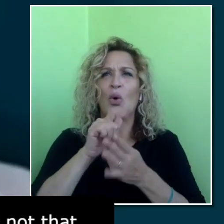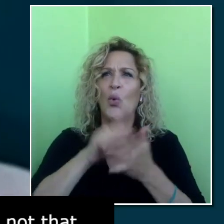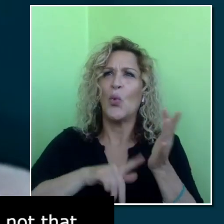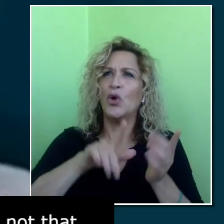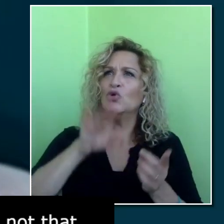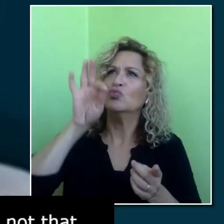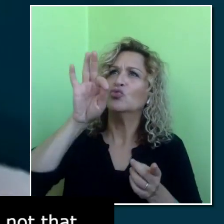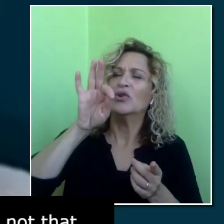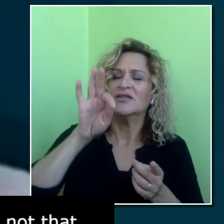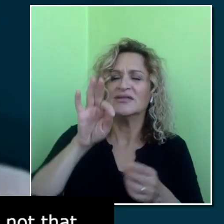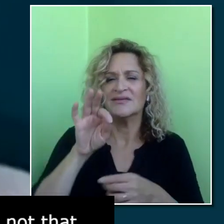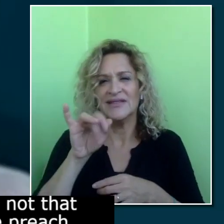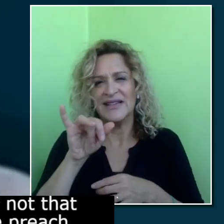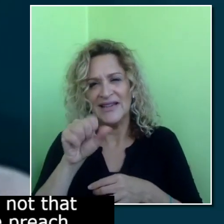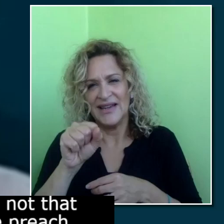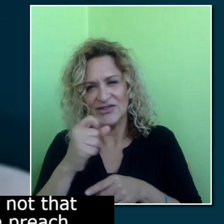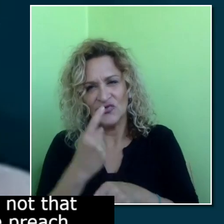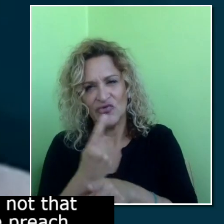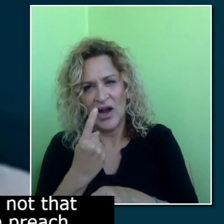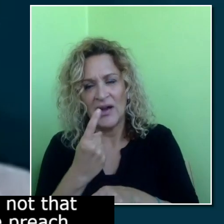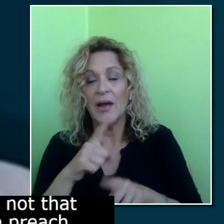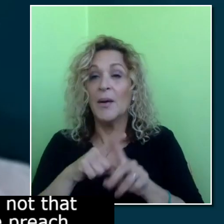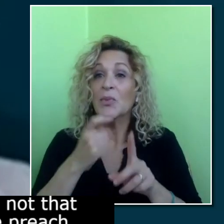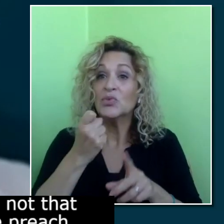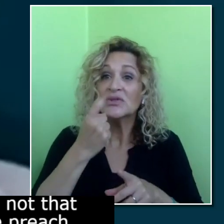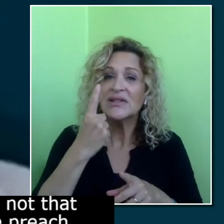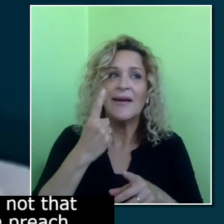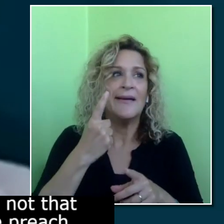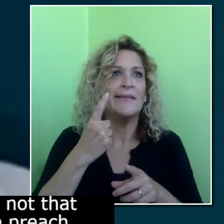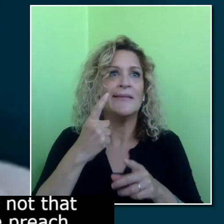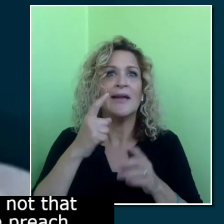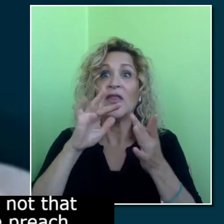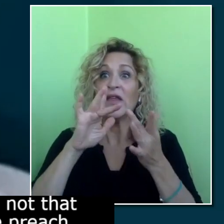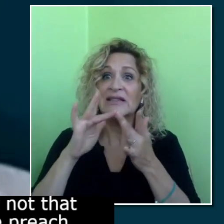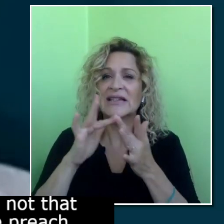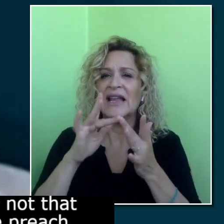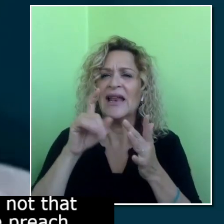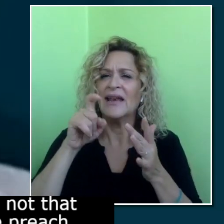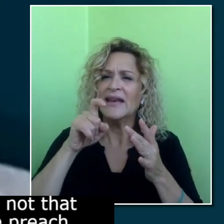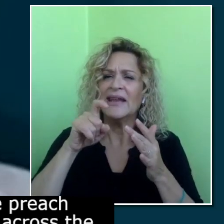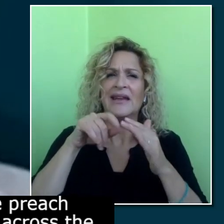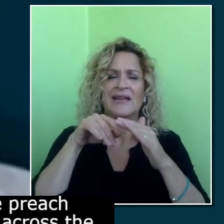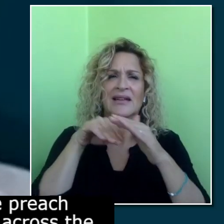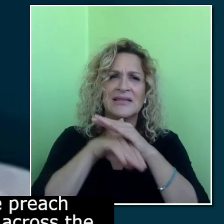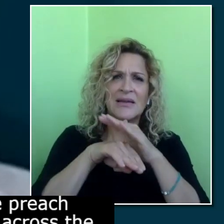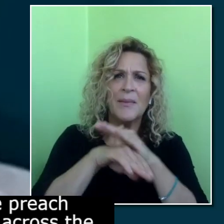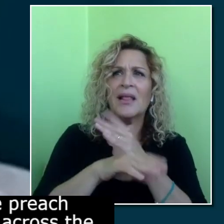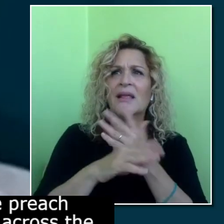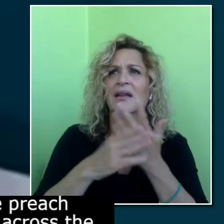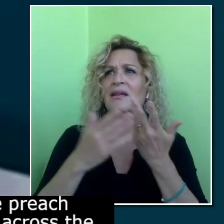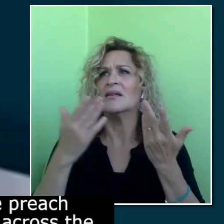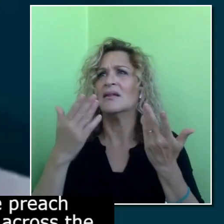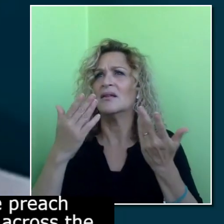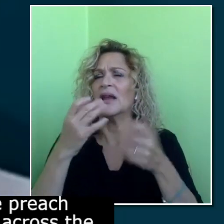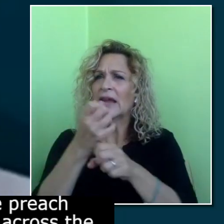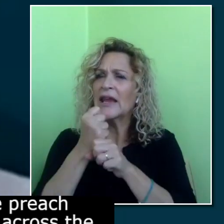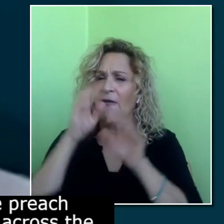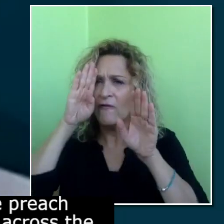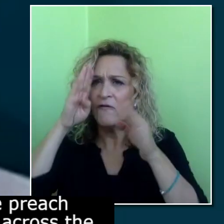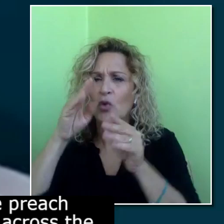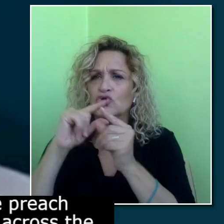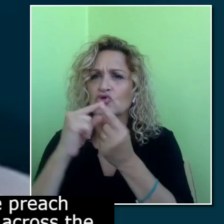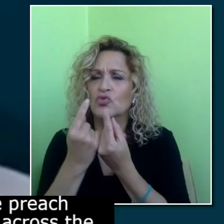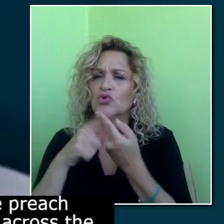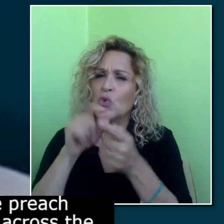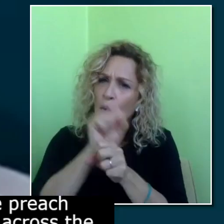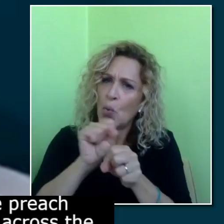across the Internet, like accessibility, need a focused community to work on them, to bring those issues to the fore and